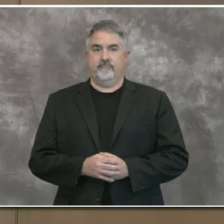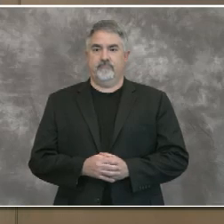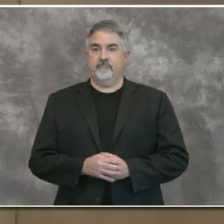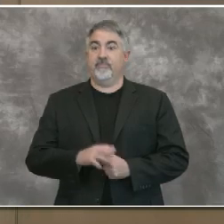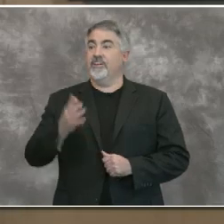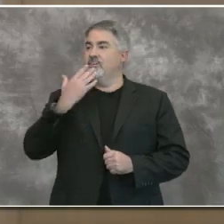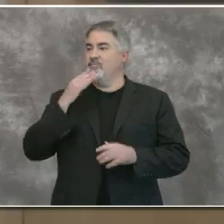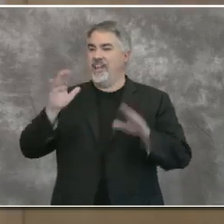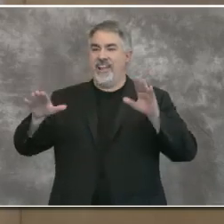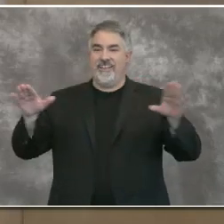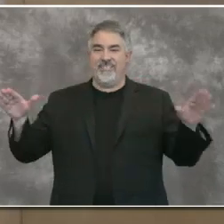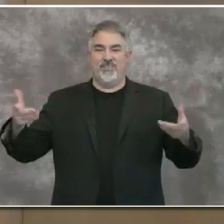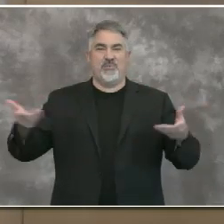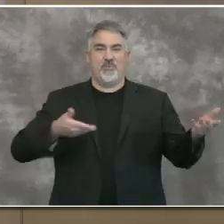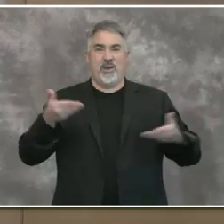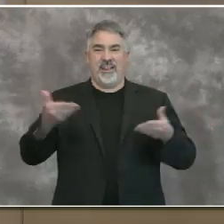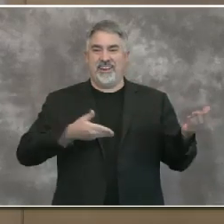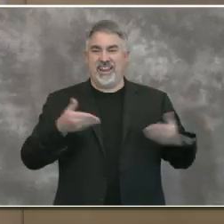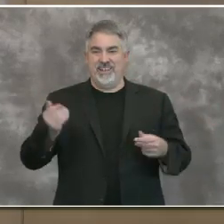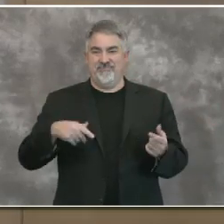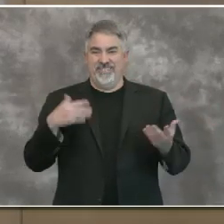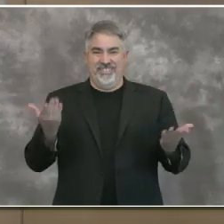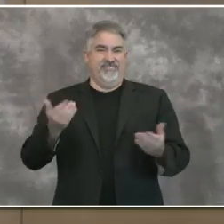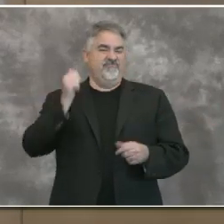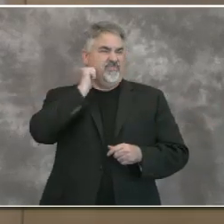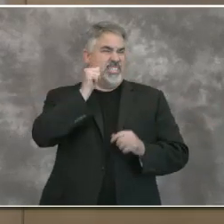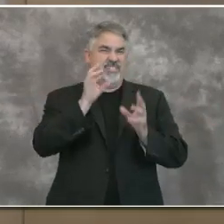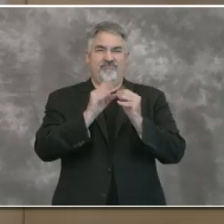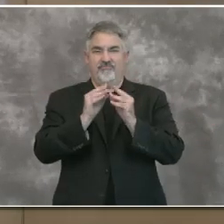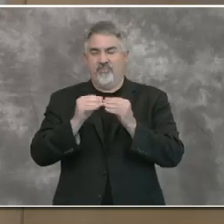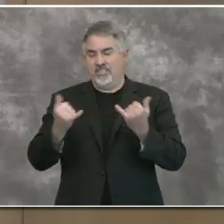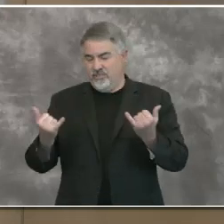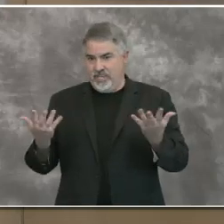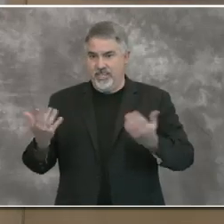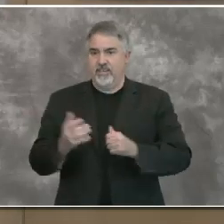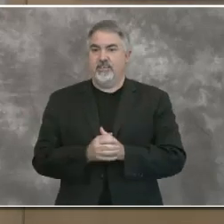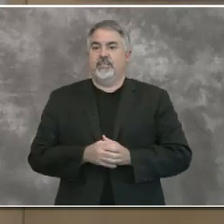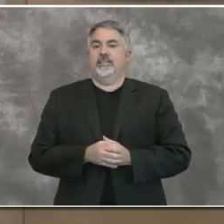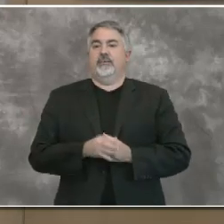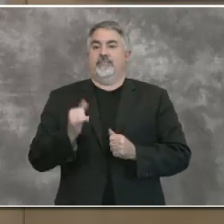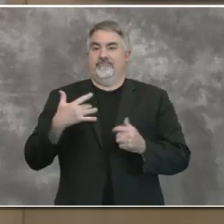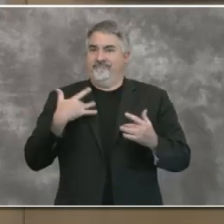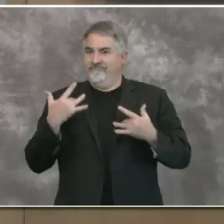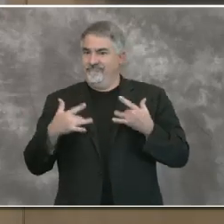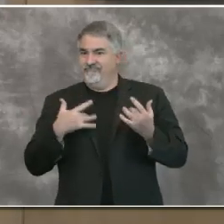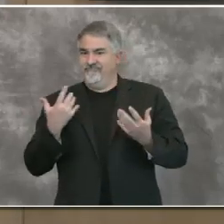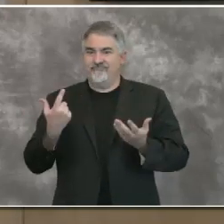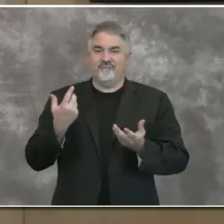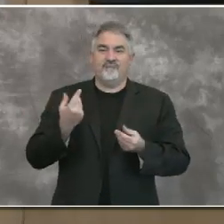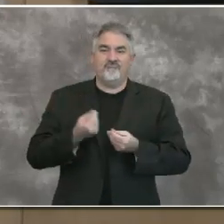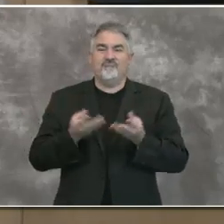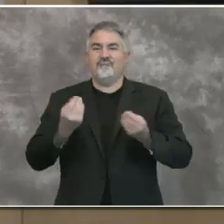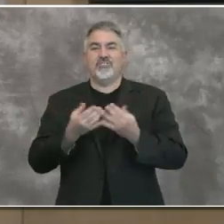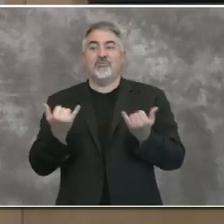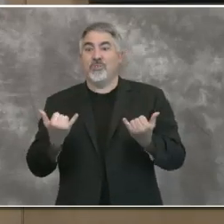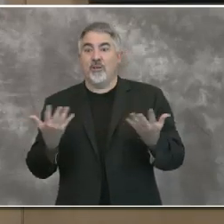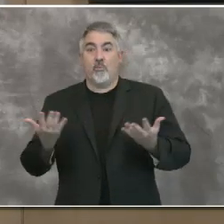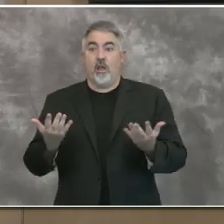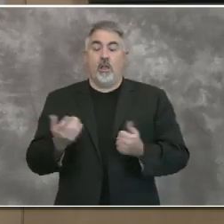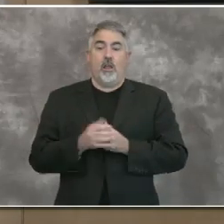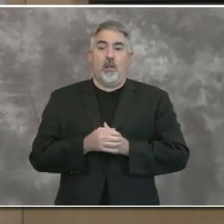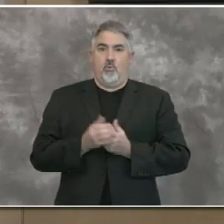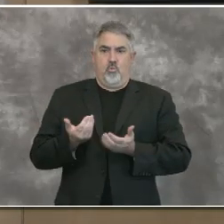Good afternoon and welcome to our daily media briefings. Today I'm really excited to announce a new County of San